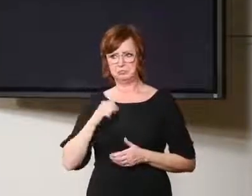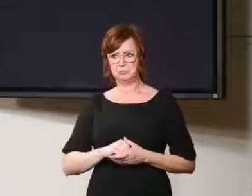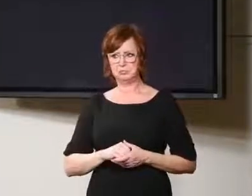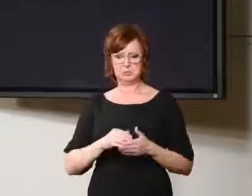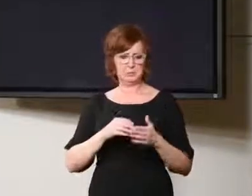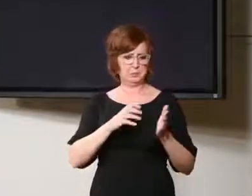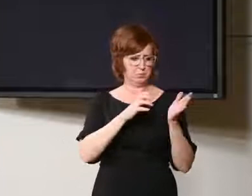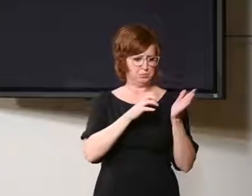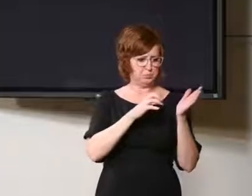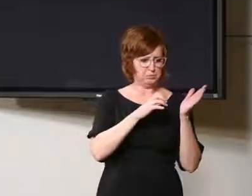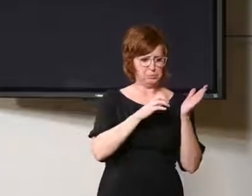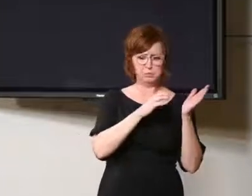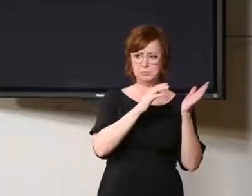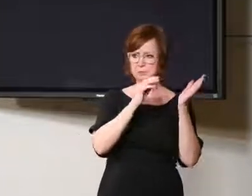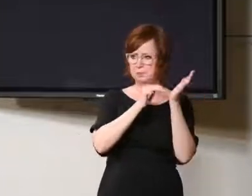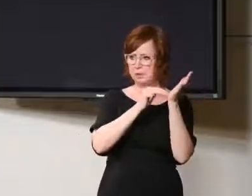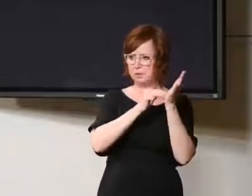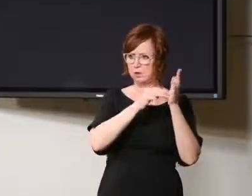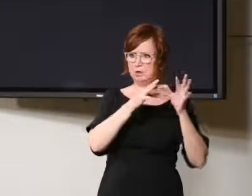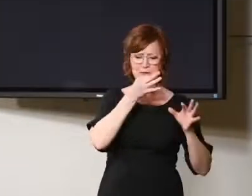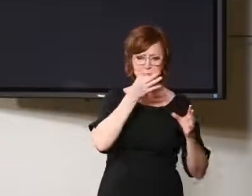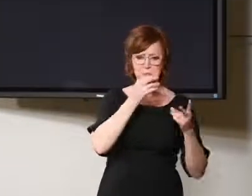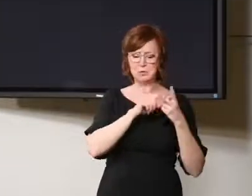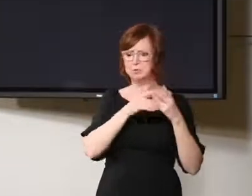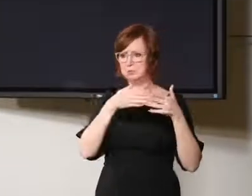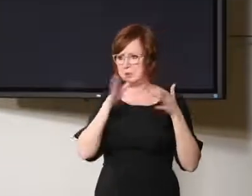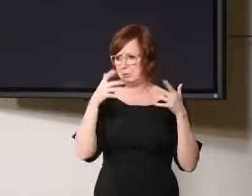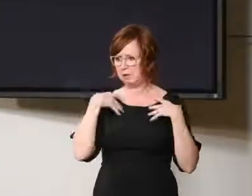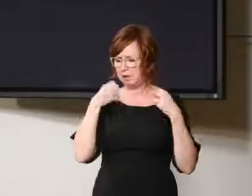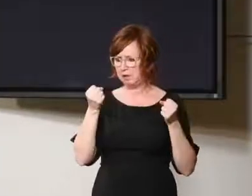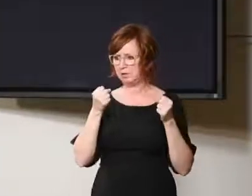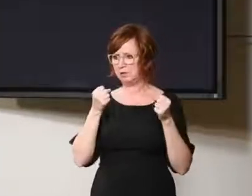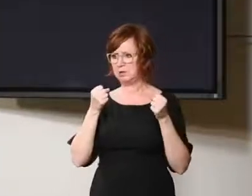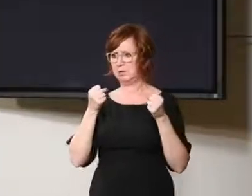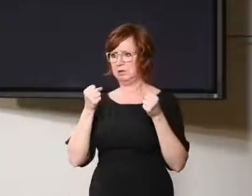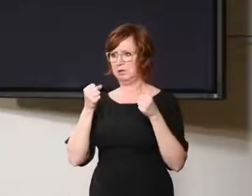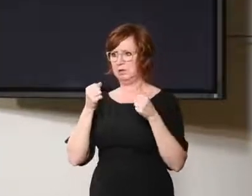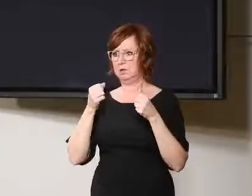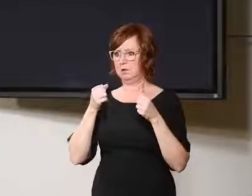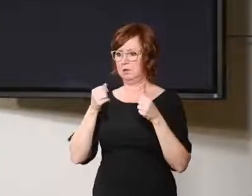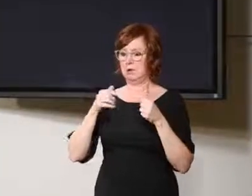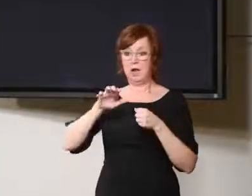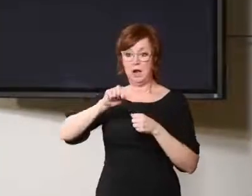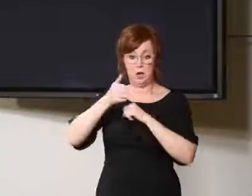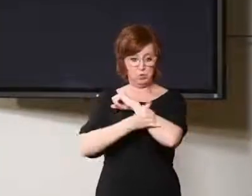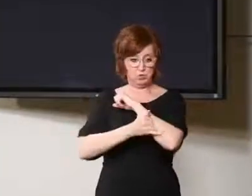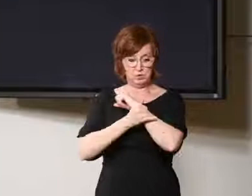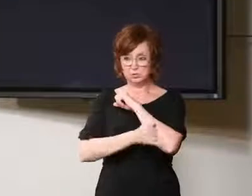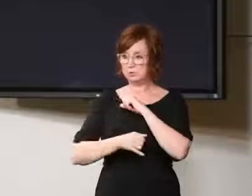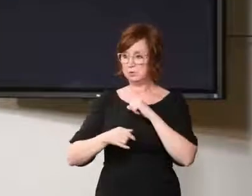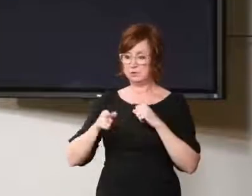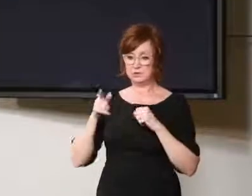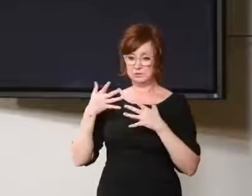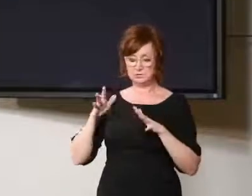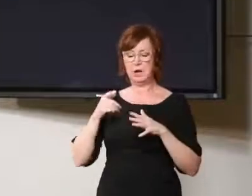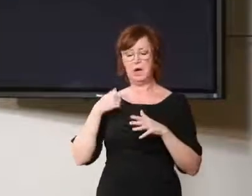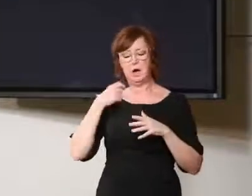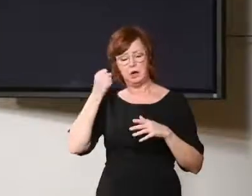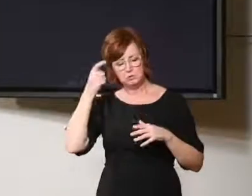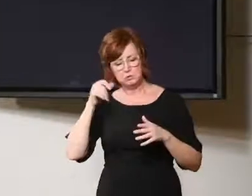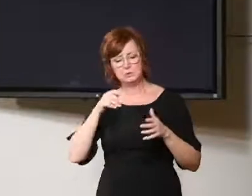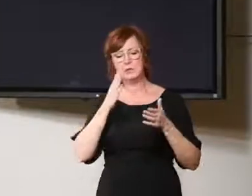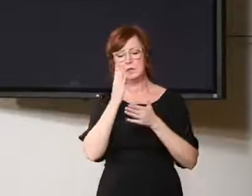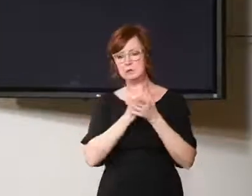officials at many levels of government. How long have you been told these measures should be in place for? Obviously, things are fluid, they could change, it